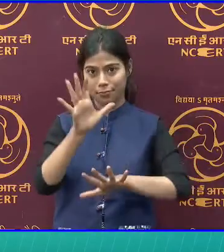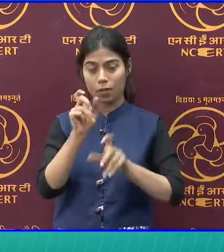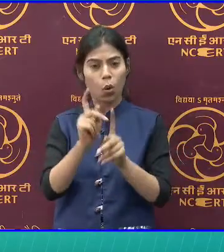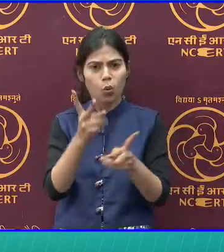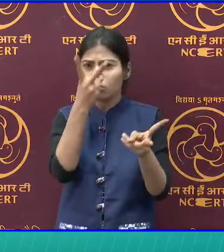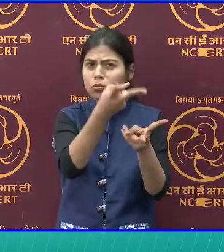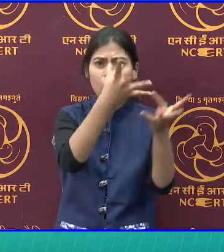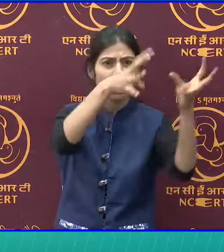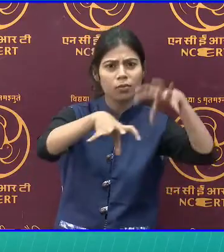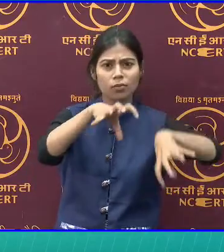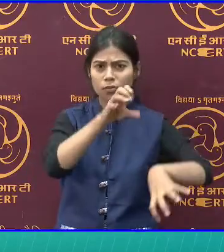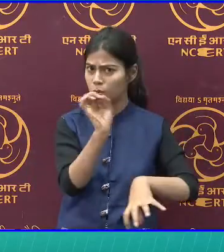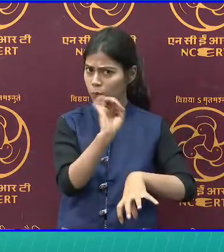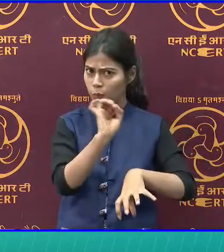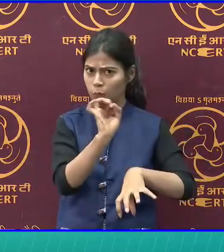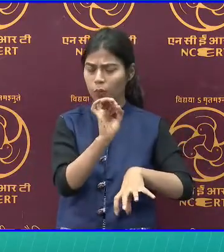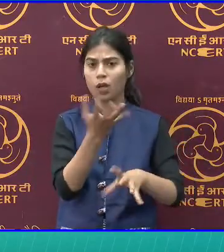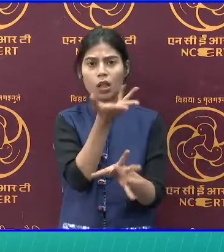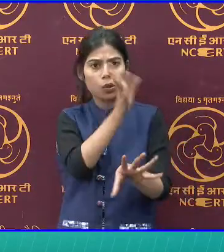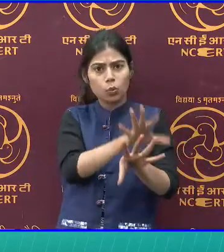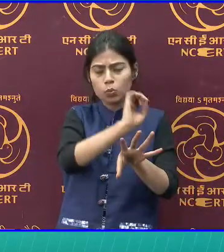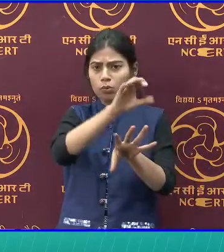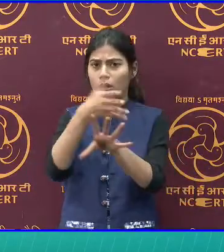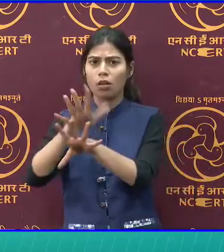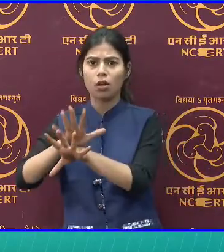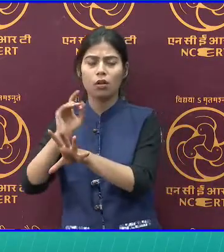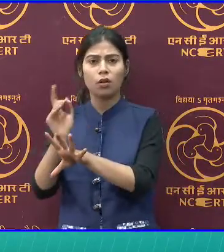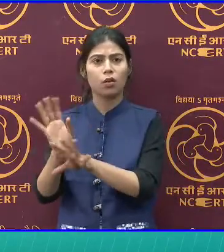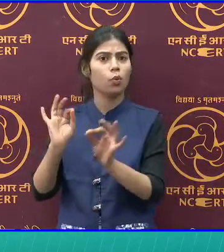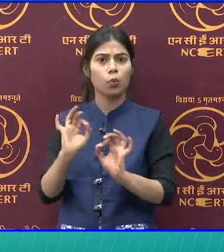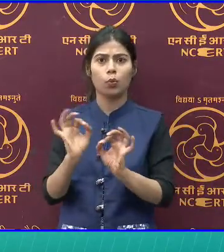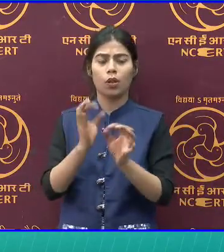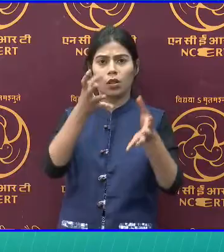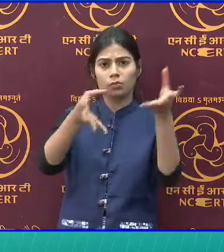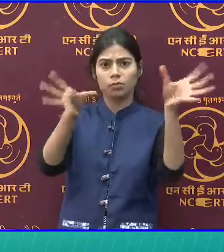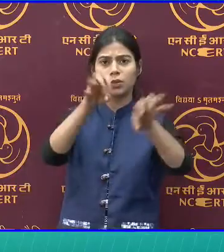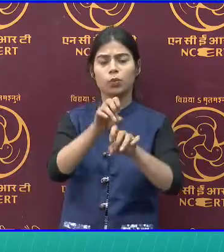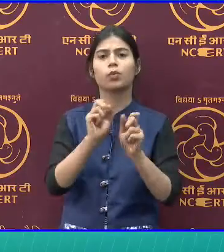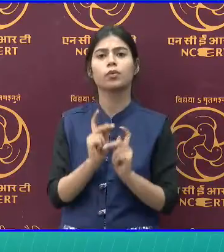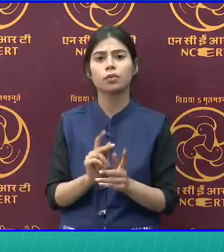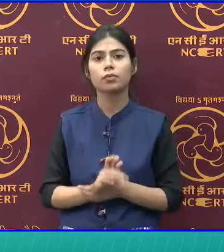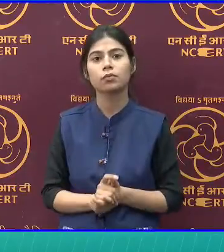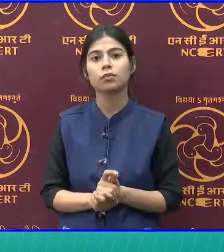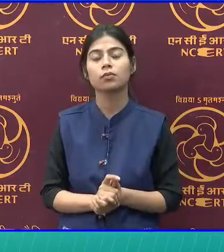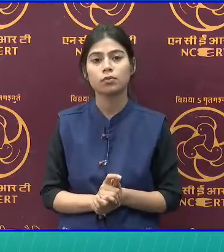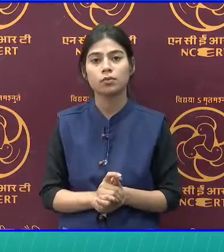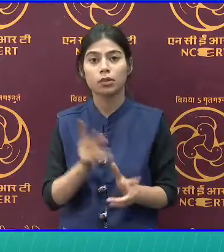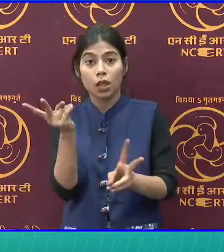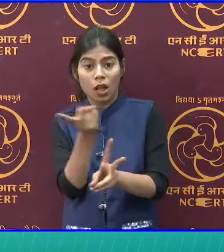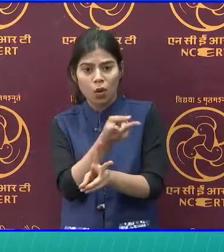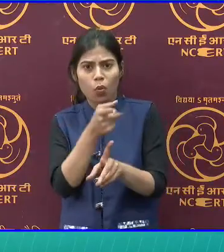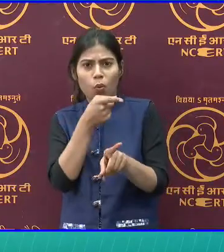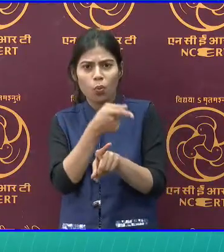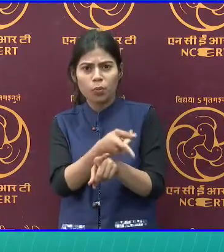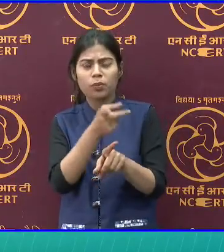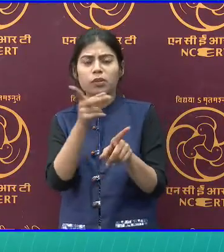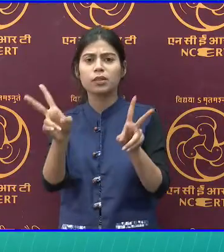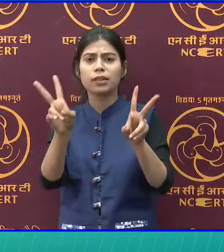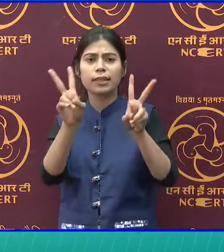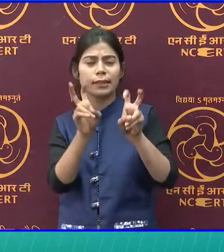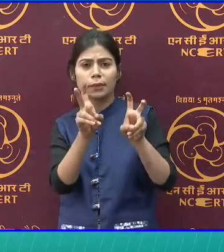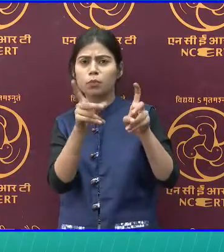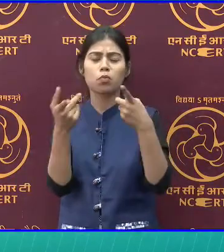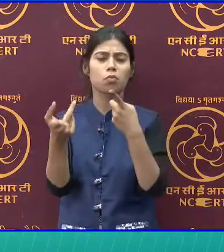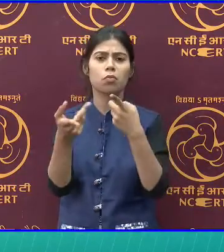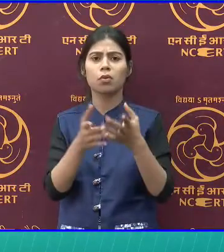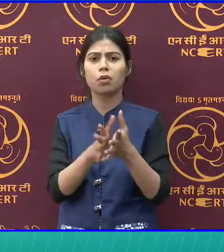separate. They are not mutually exclusive. They are also they are interdependent actually. Right. So this particular theme on economic life around us